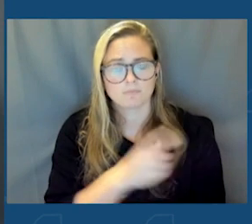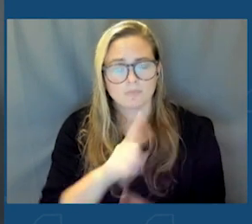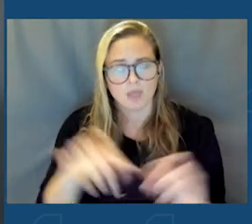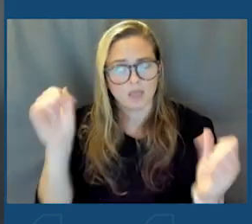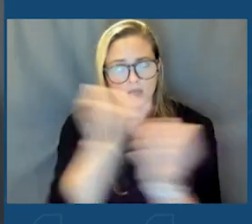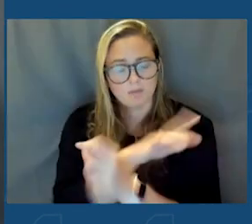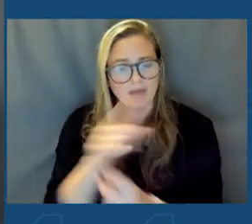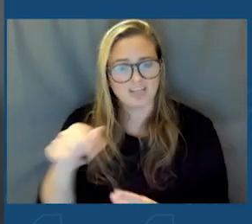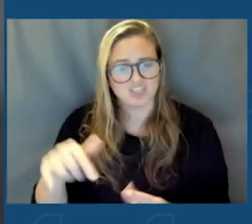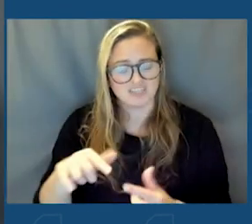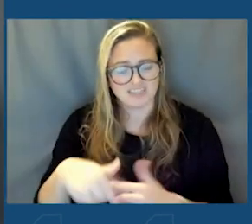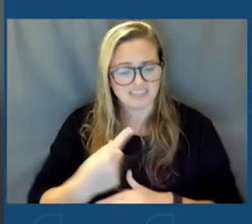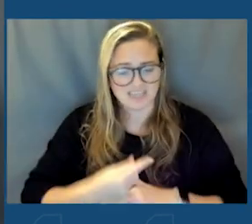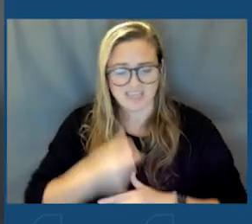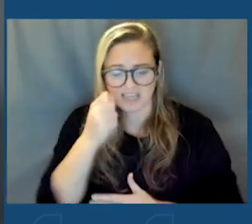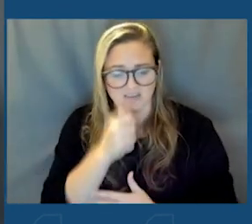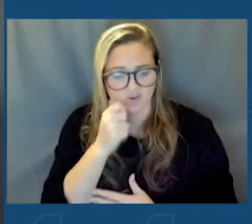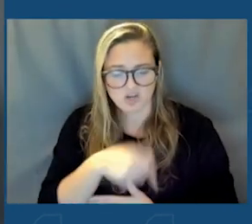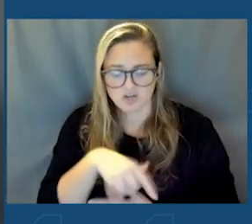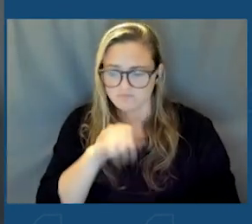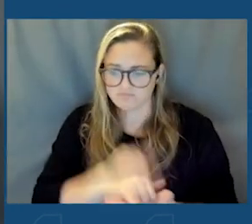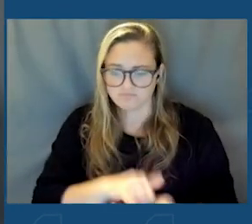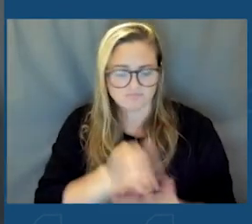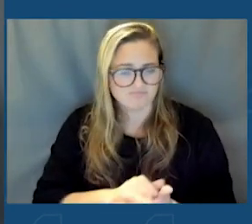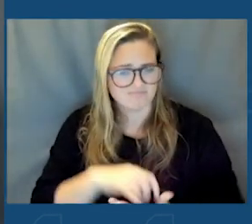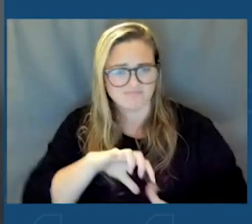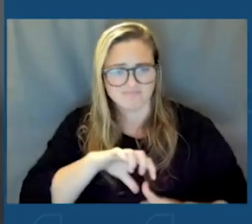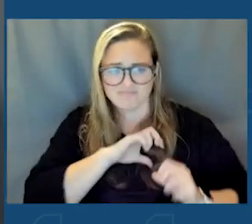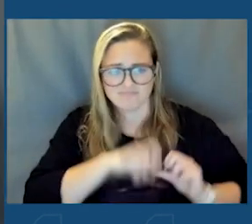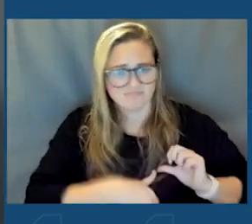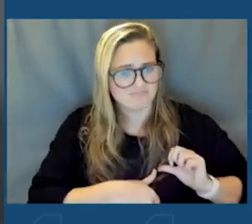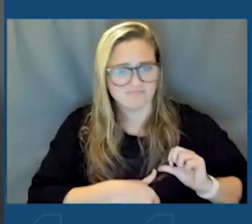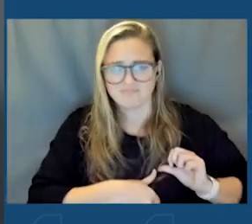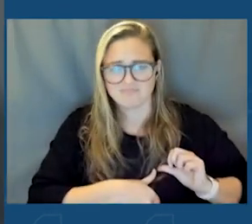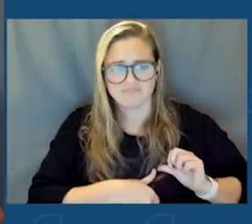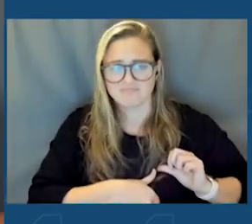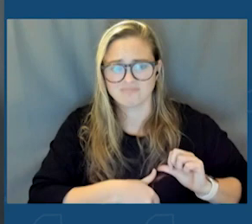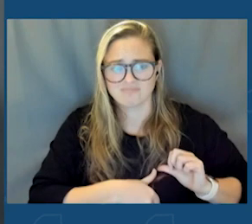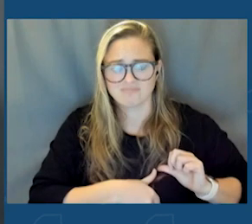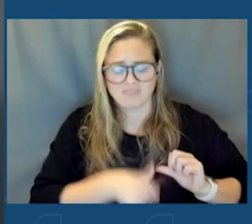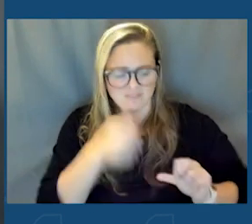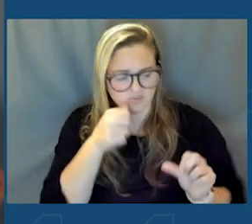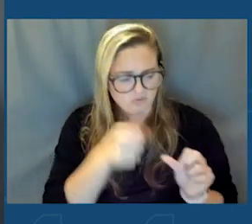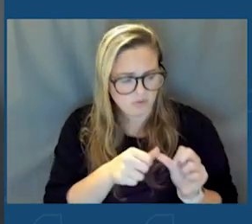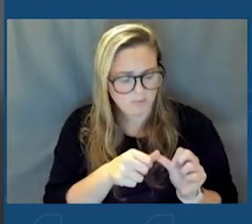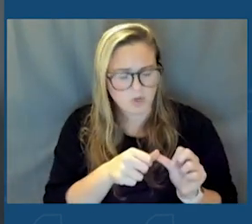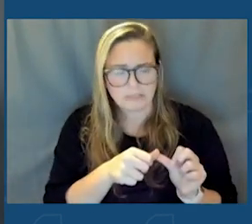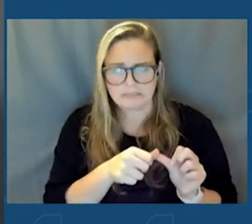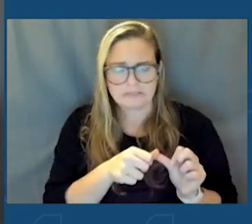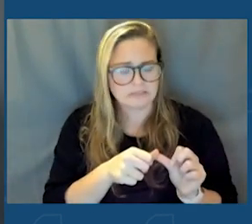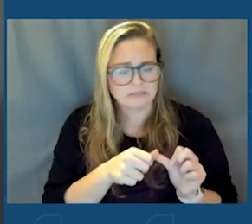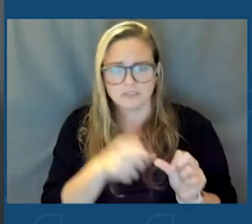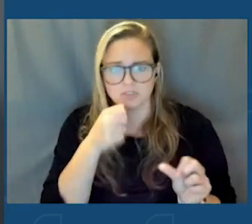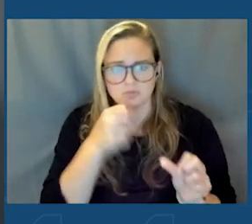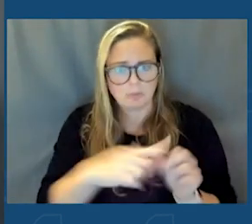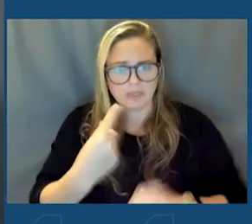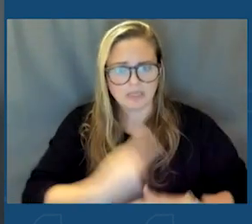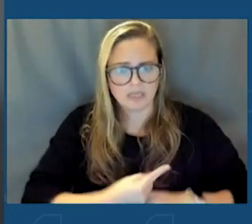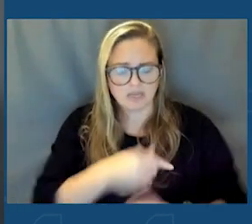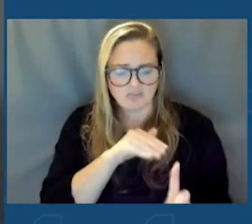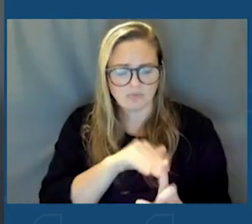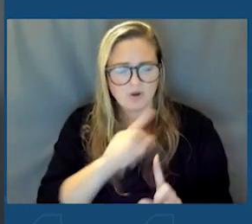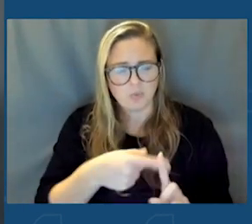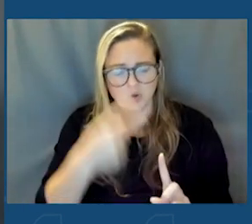is for you to come back year after year and have everything come by another flashback, a reminder, just when you